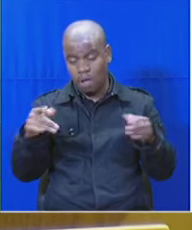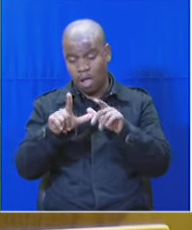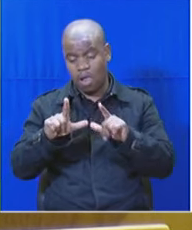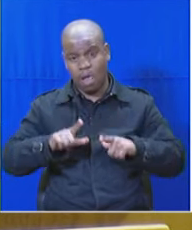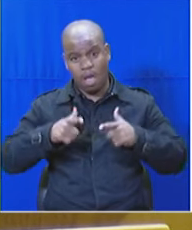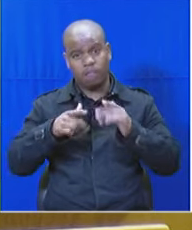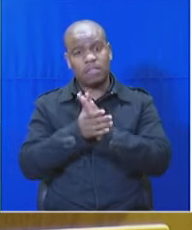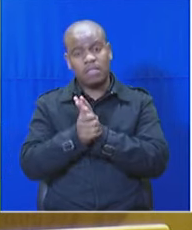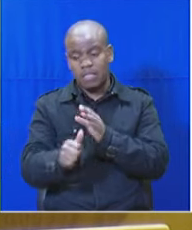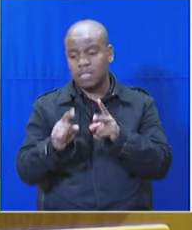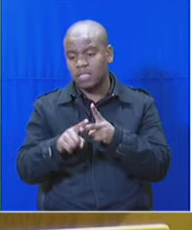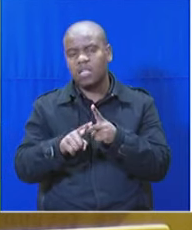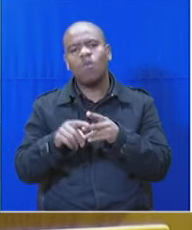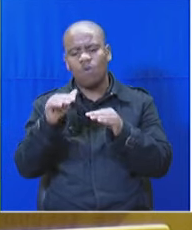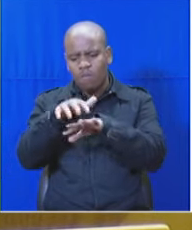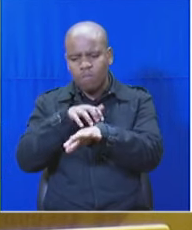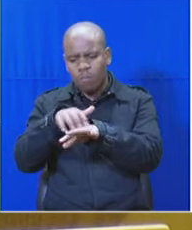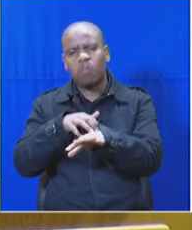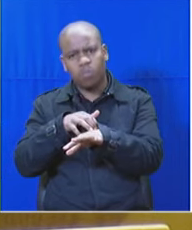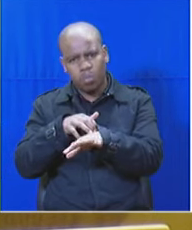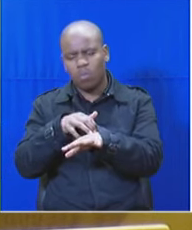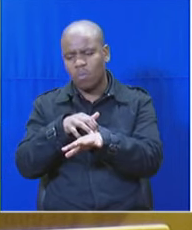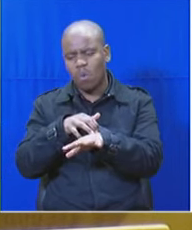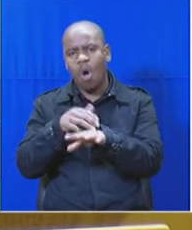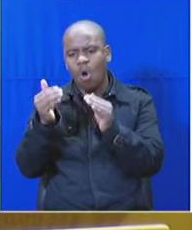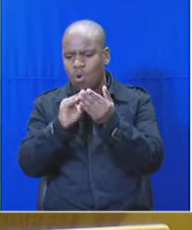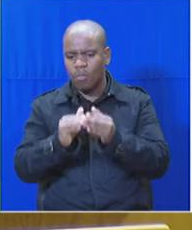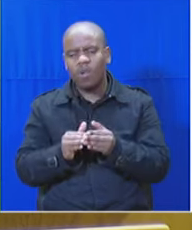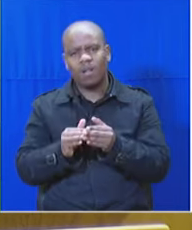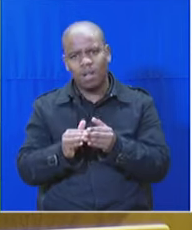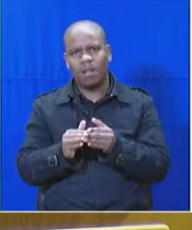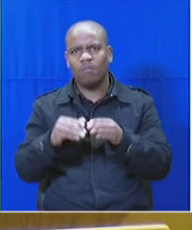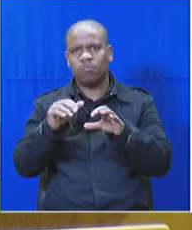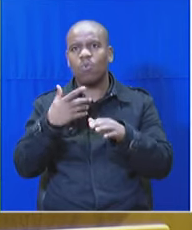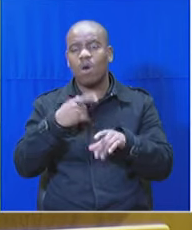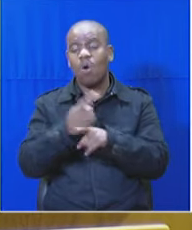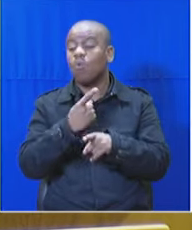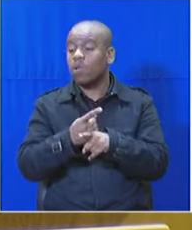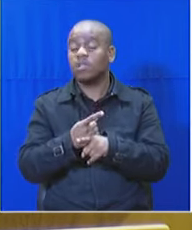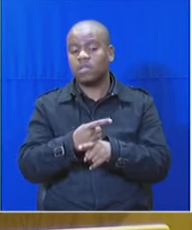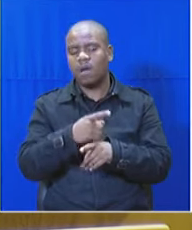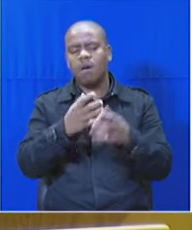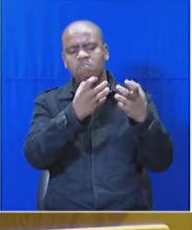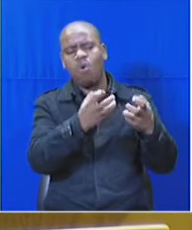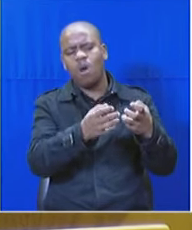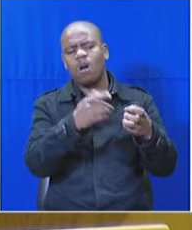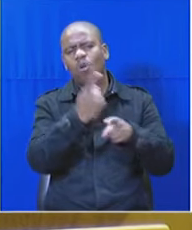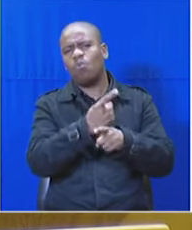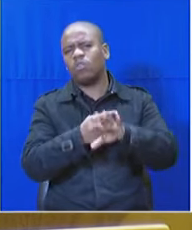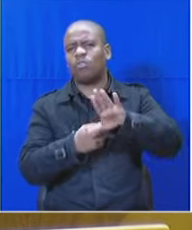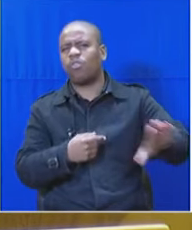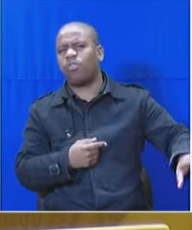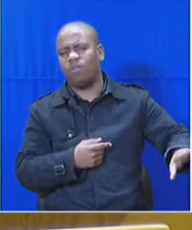commercial farming areas and communal areas, which is skewed and biased against the poor, poses an enormous